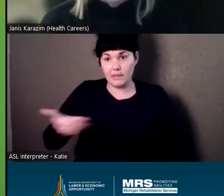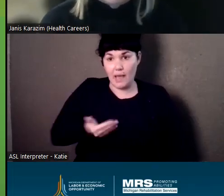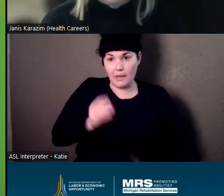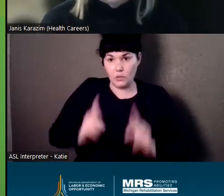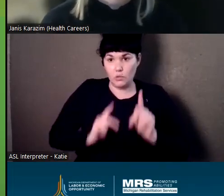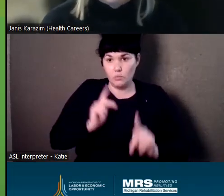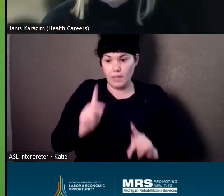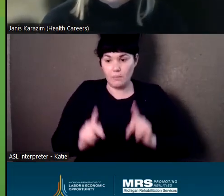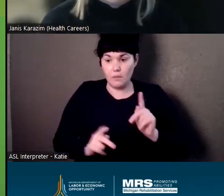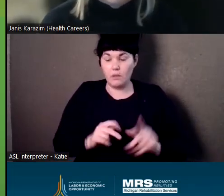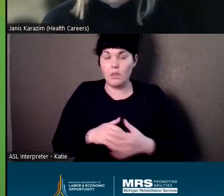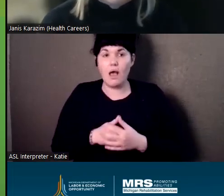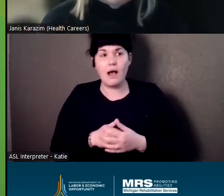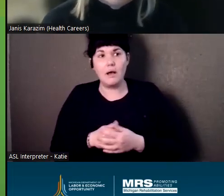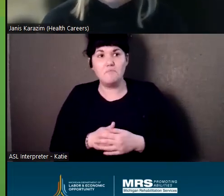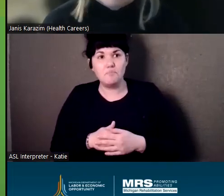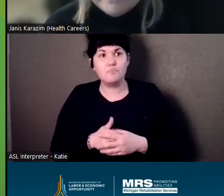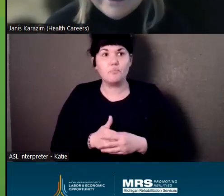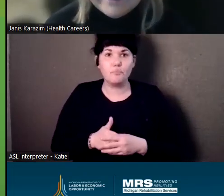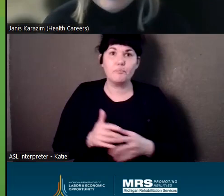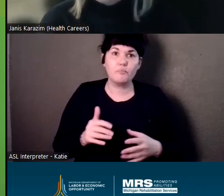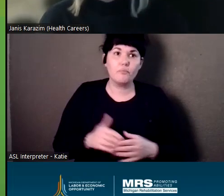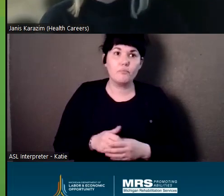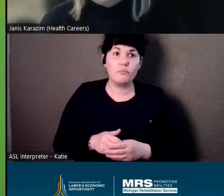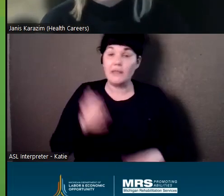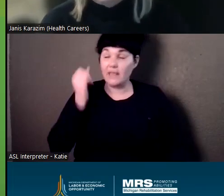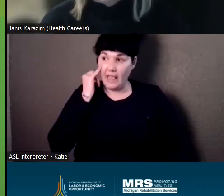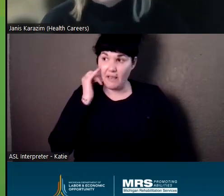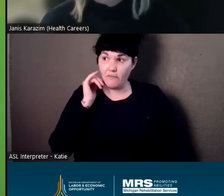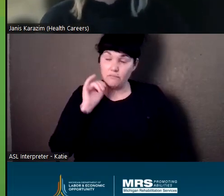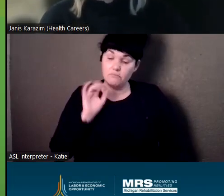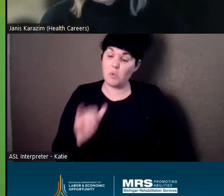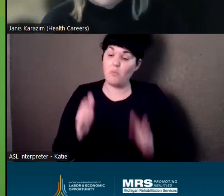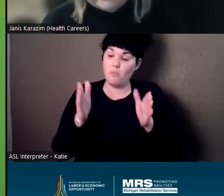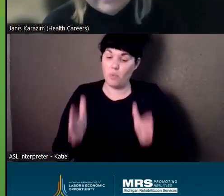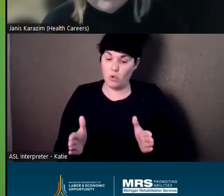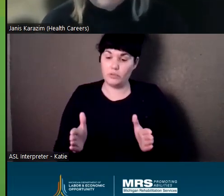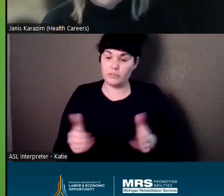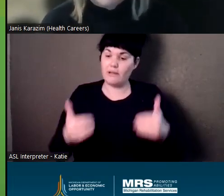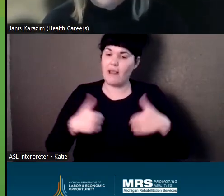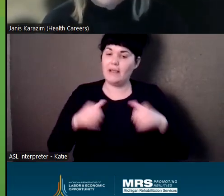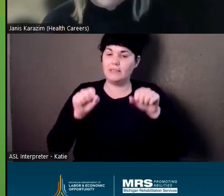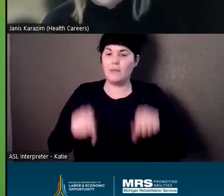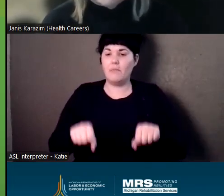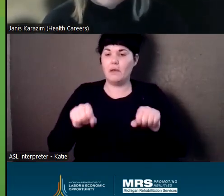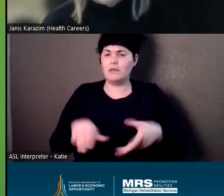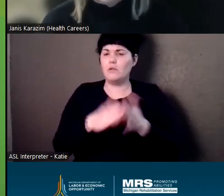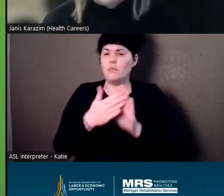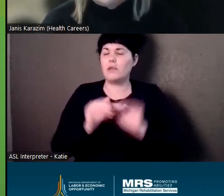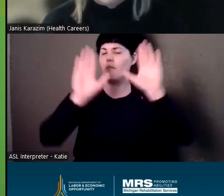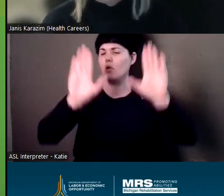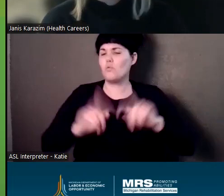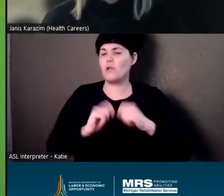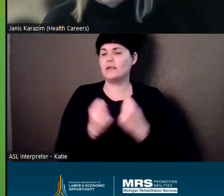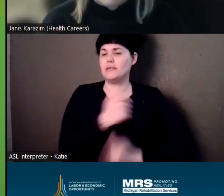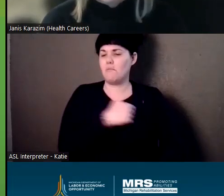who, again, have the ability to be a great team member in their organization,